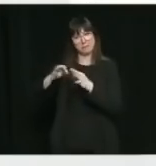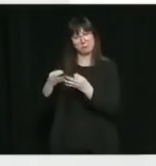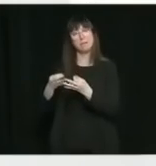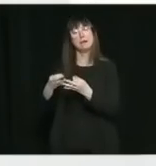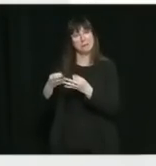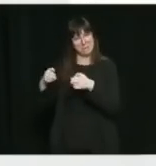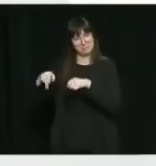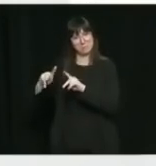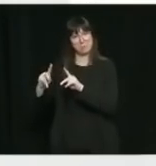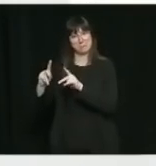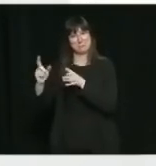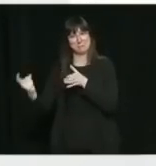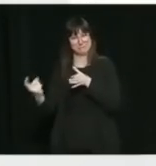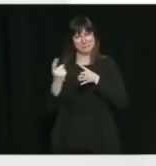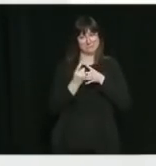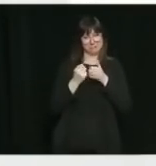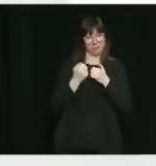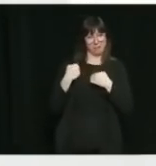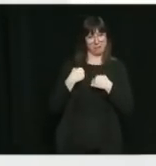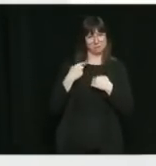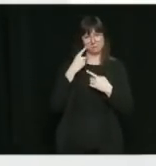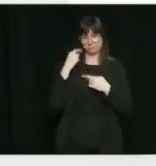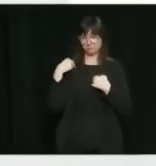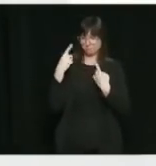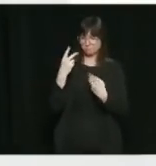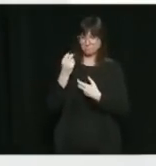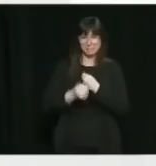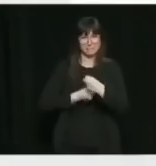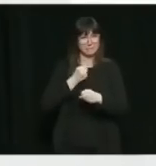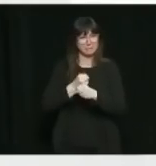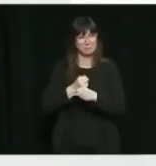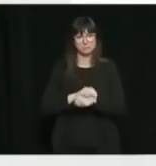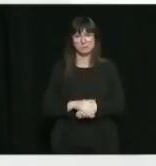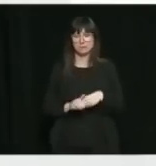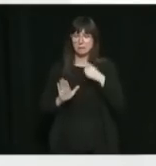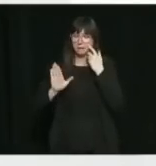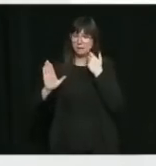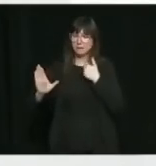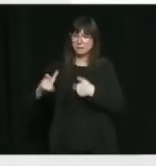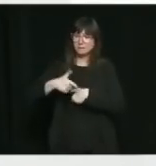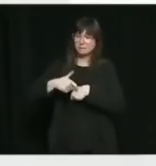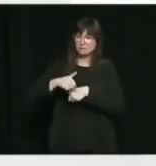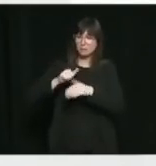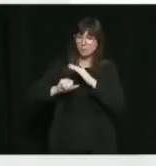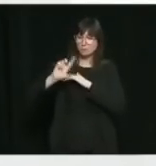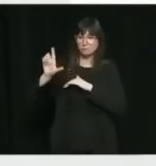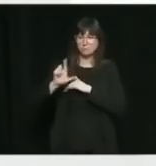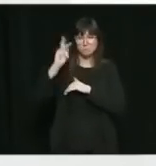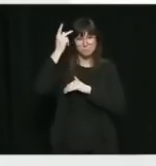us for all these years. His service has been extraordinary,